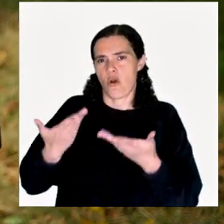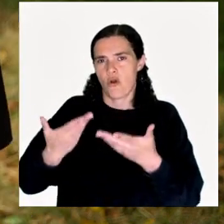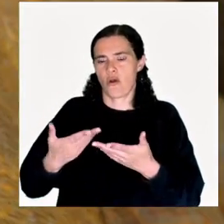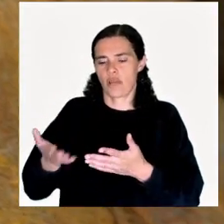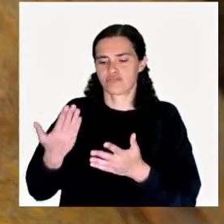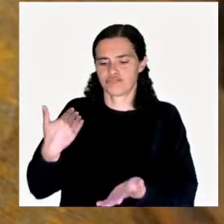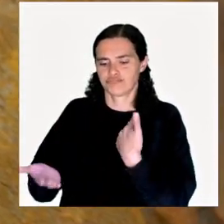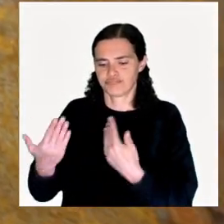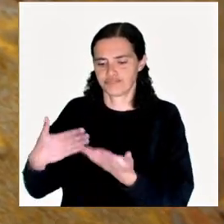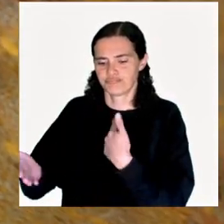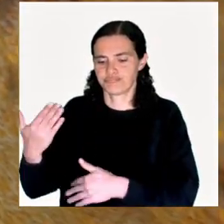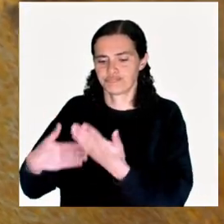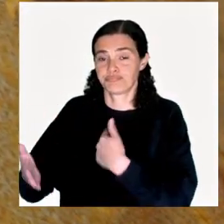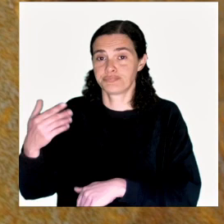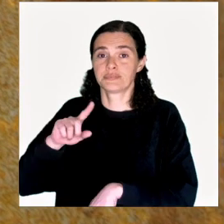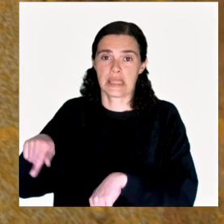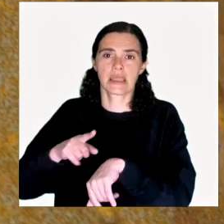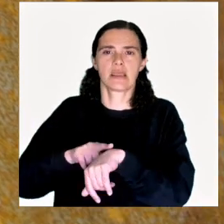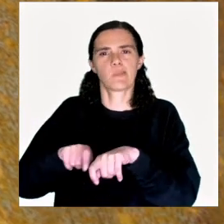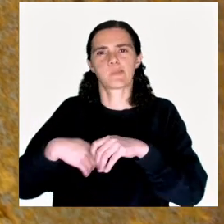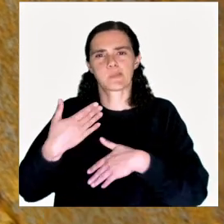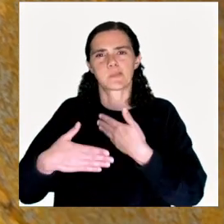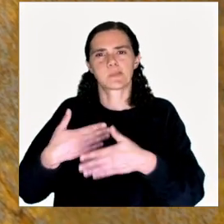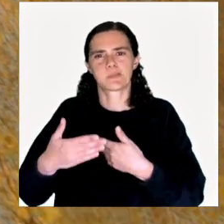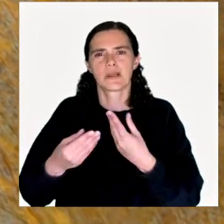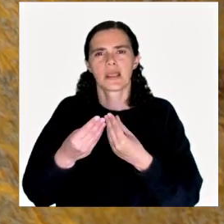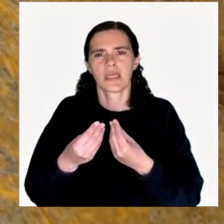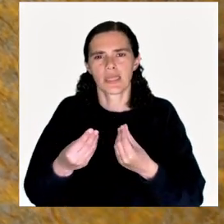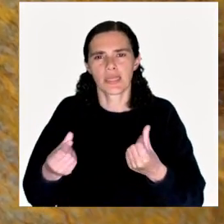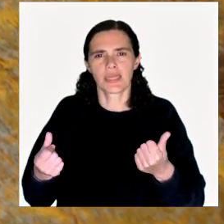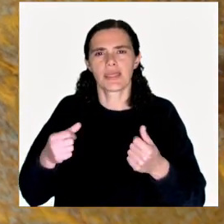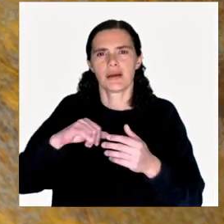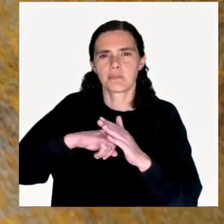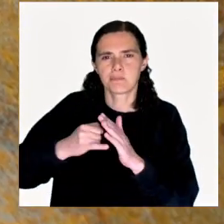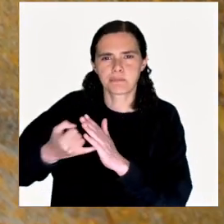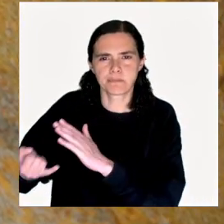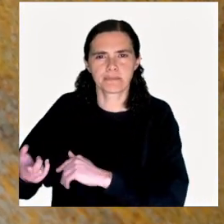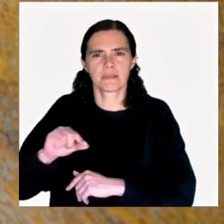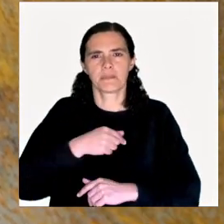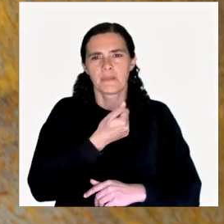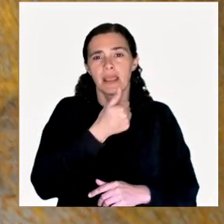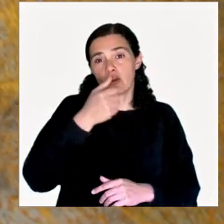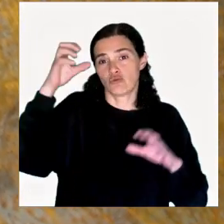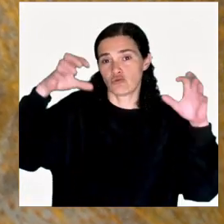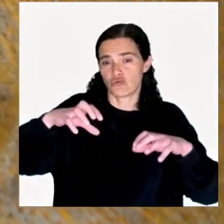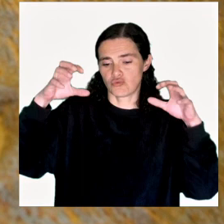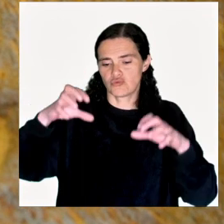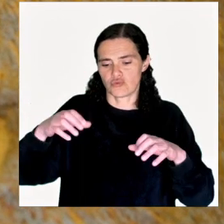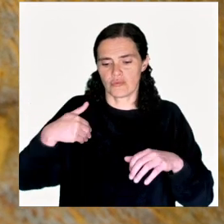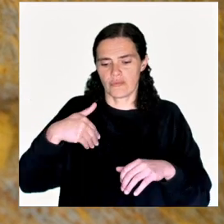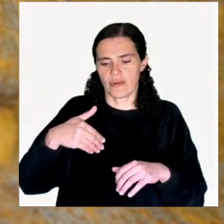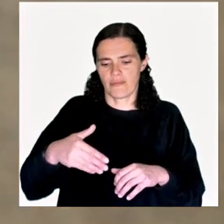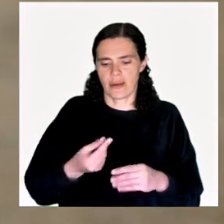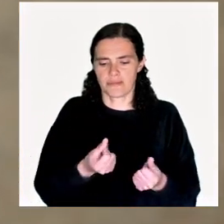them, but with time and erosion, corrosion, rainwater, they will little by